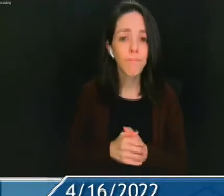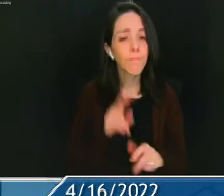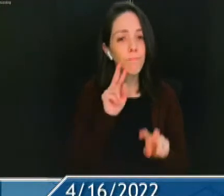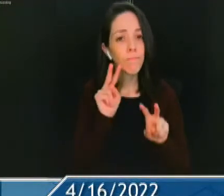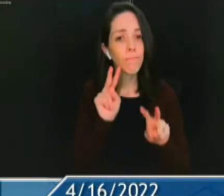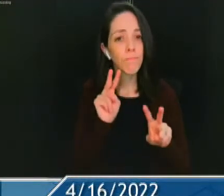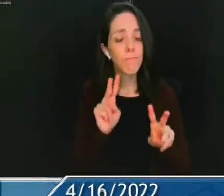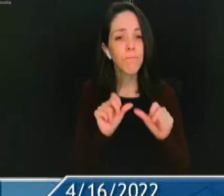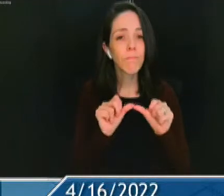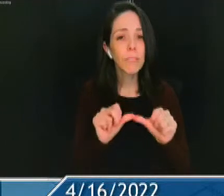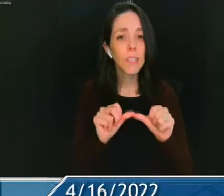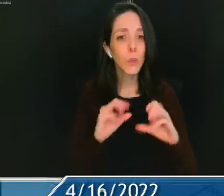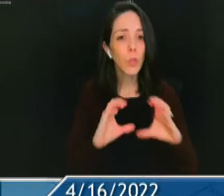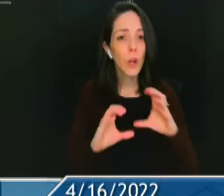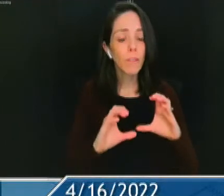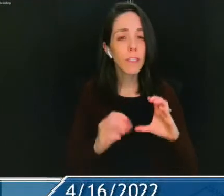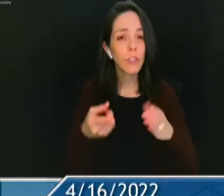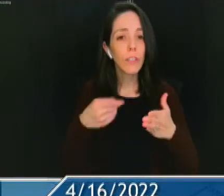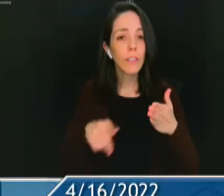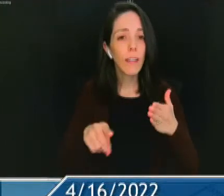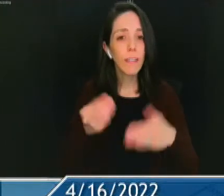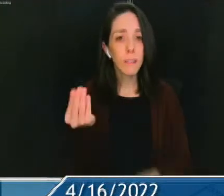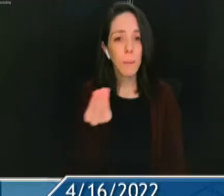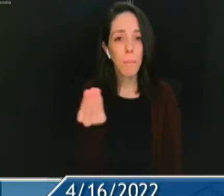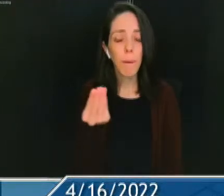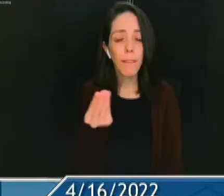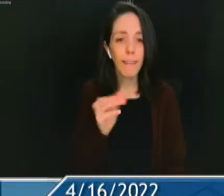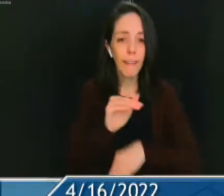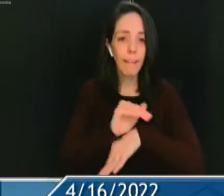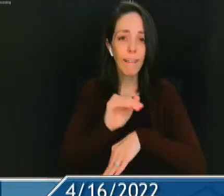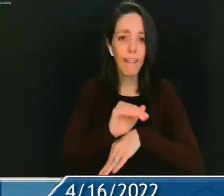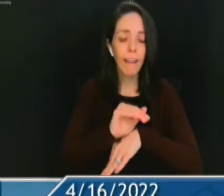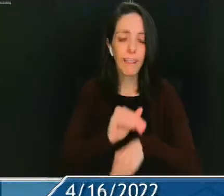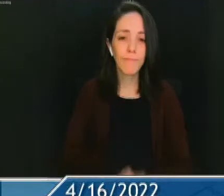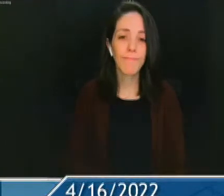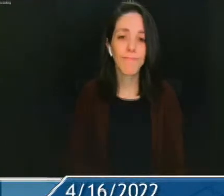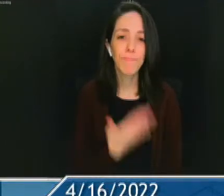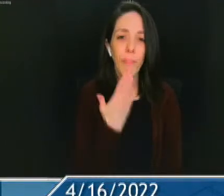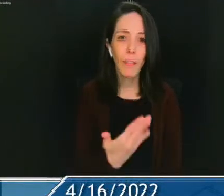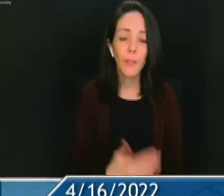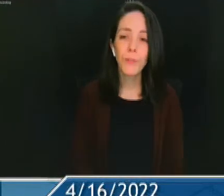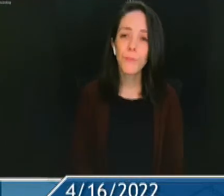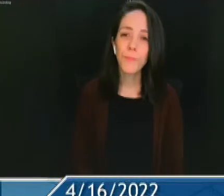this conversation next Monday night at our next budget listening session. Thank you.